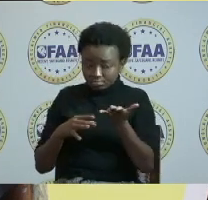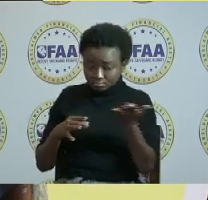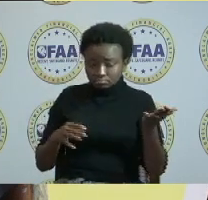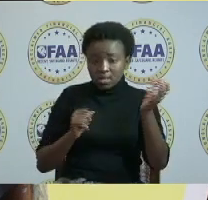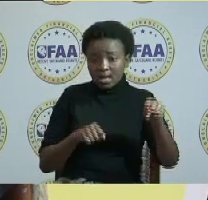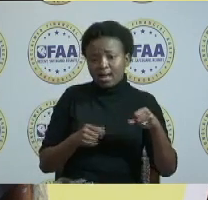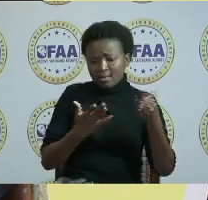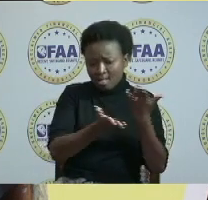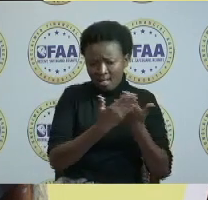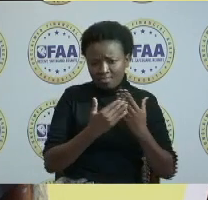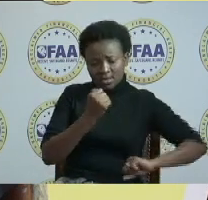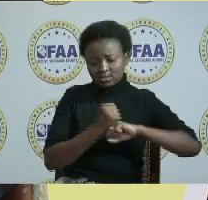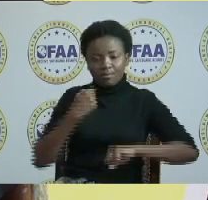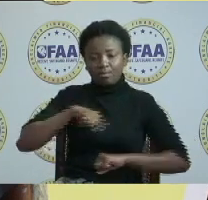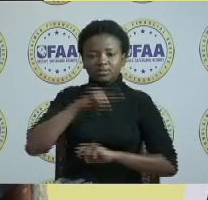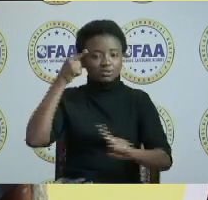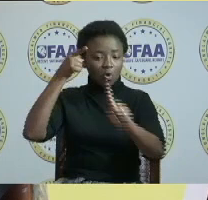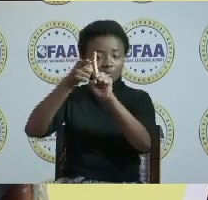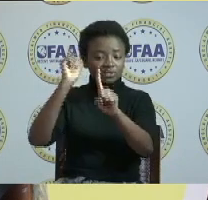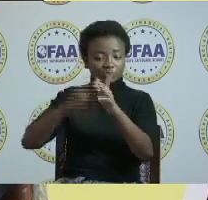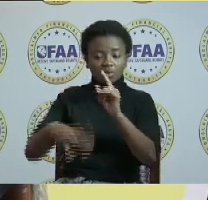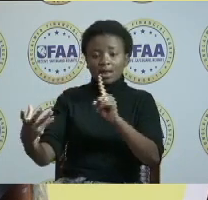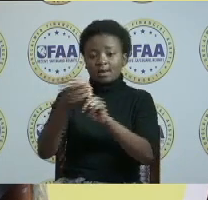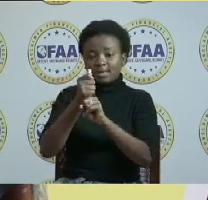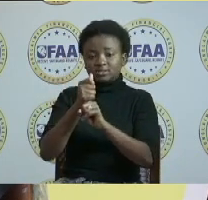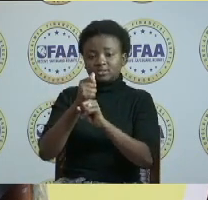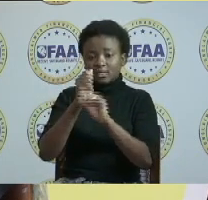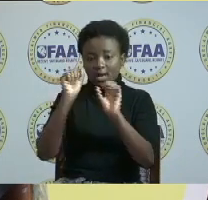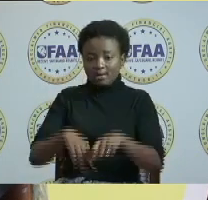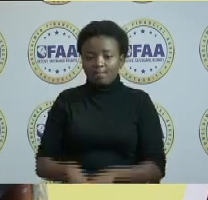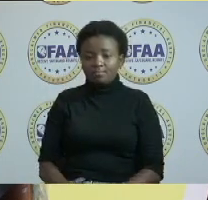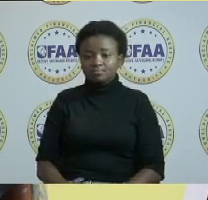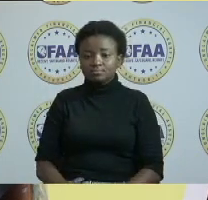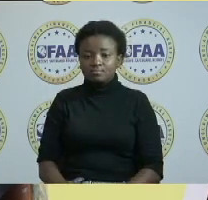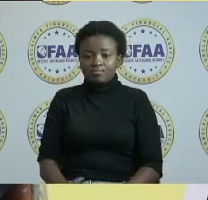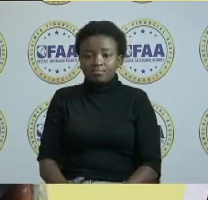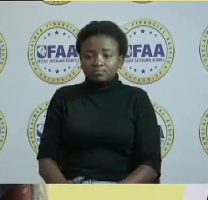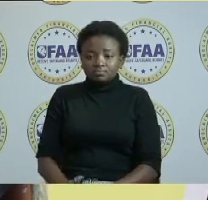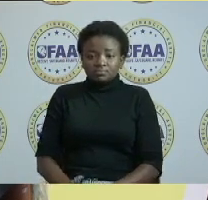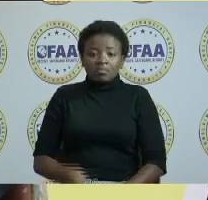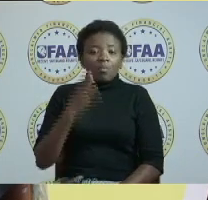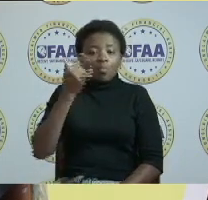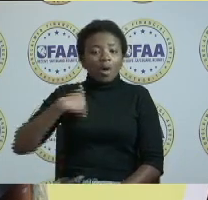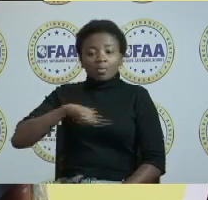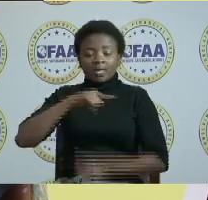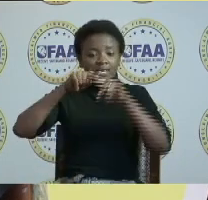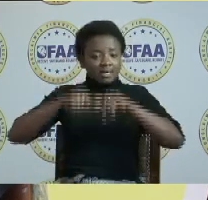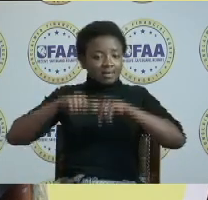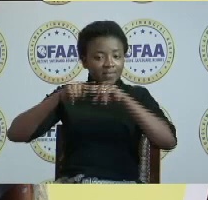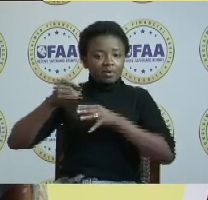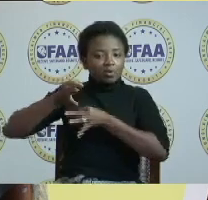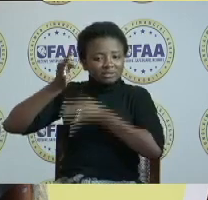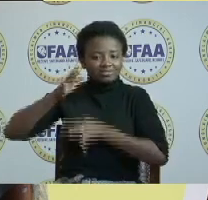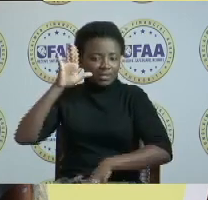achieve this object of reunification. Because remember, we depend wholly and exclusively on the information